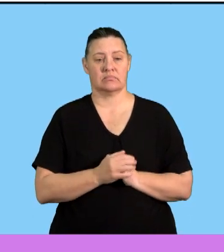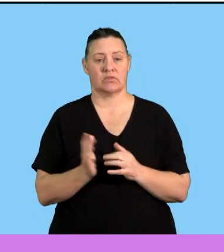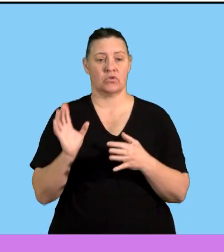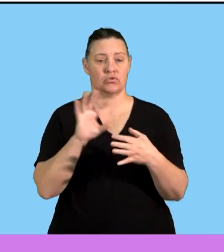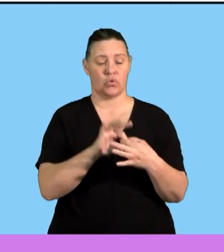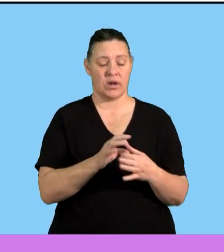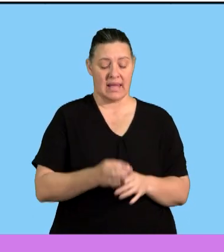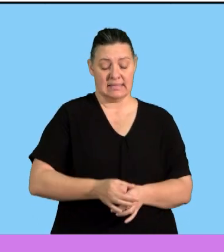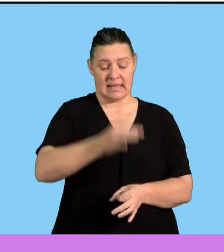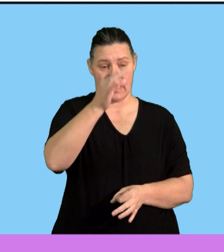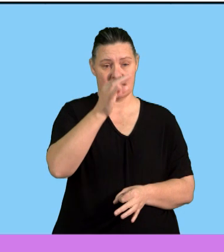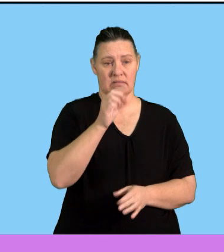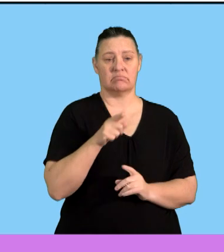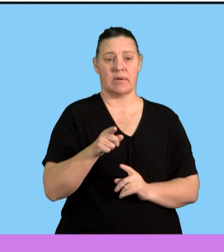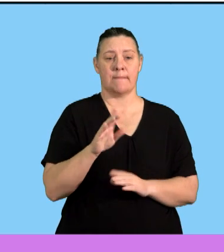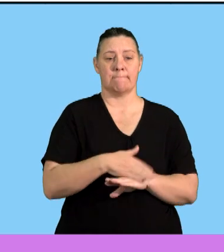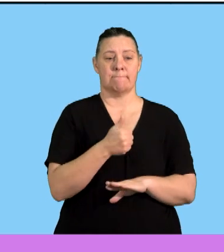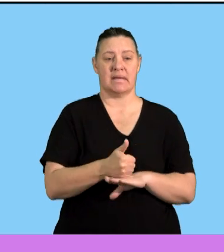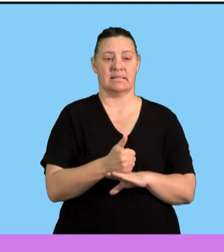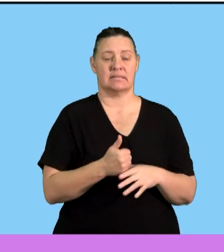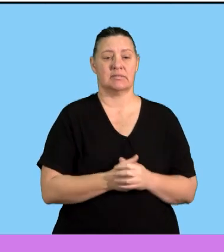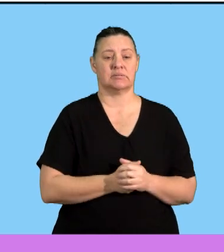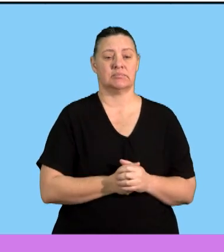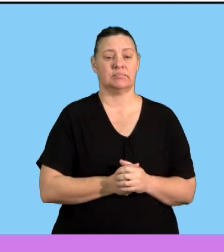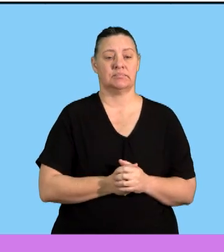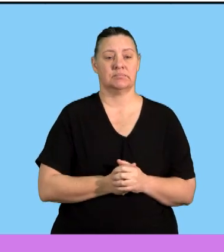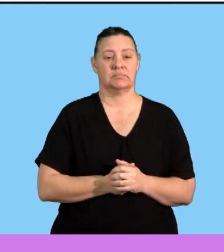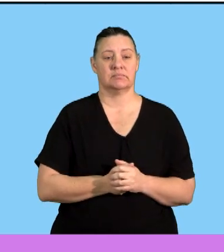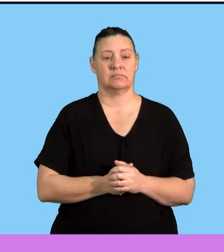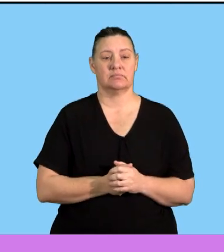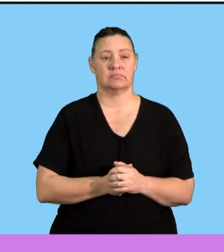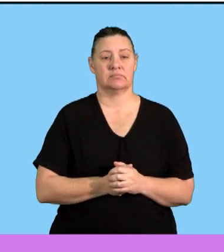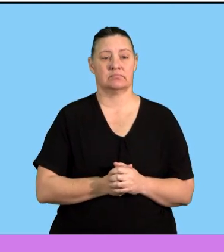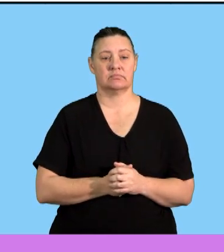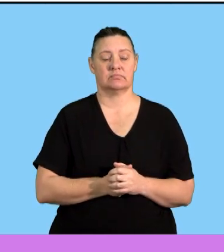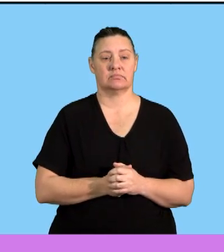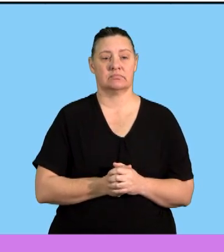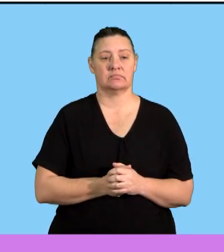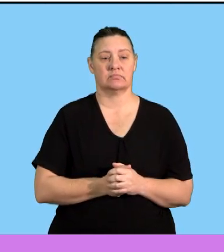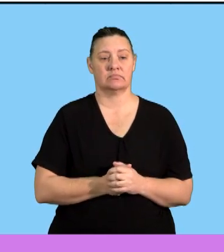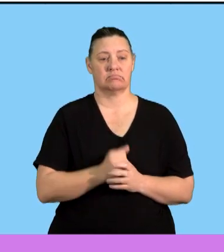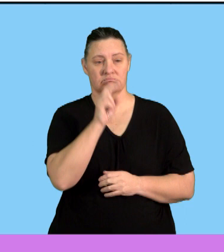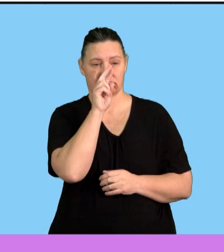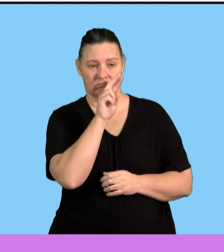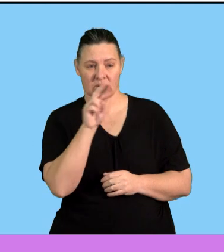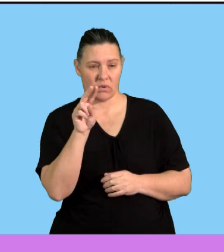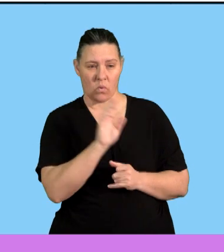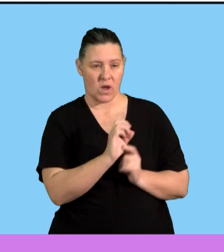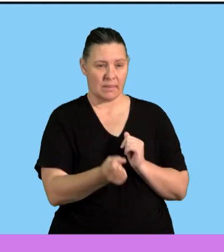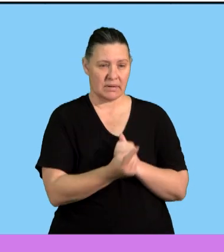the stand to the base. So which one will that be? Okay, now let's carefully look at what is happening